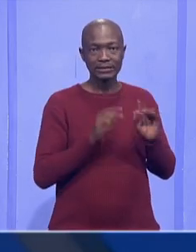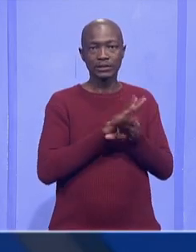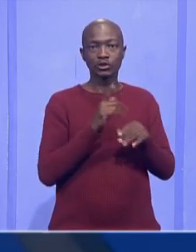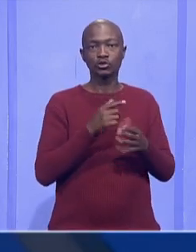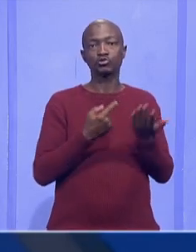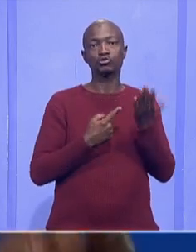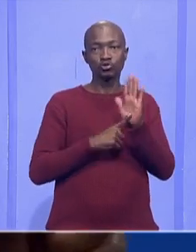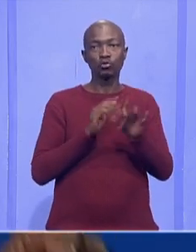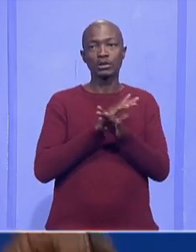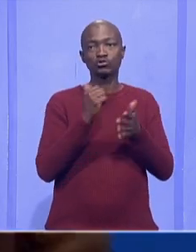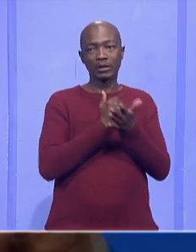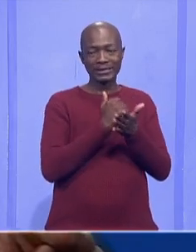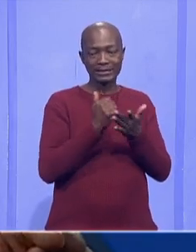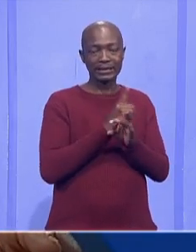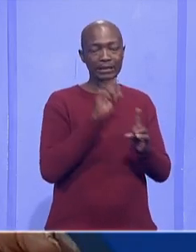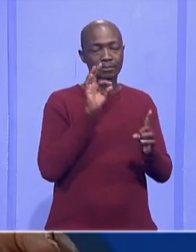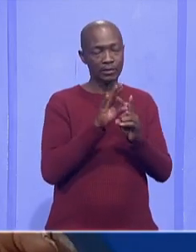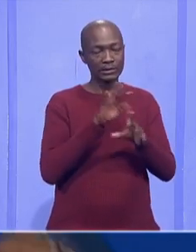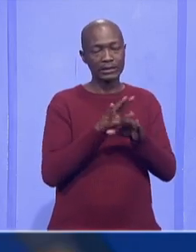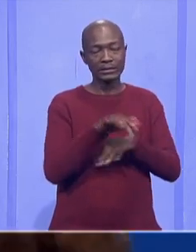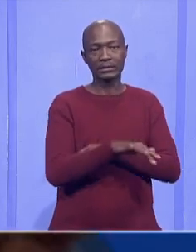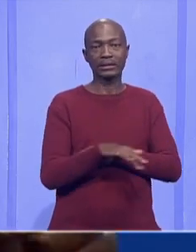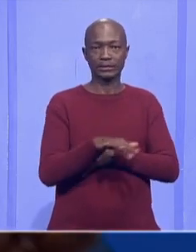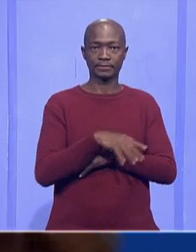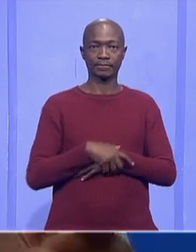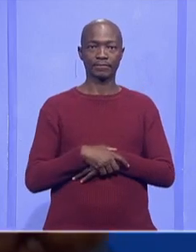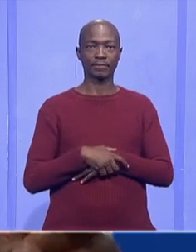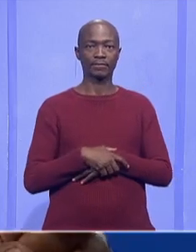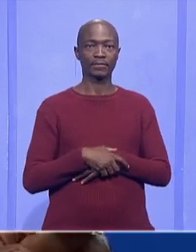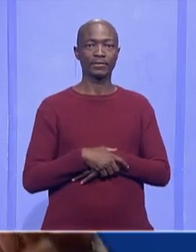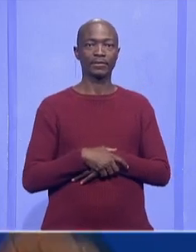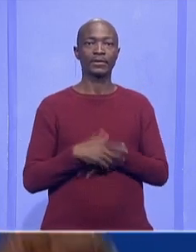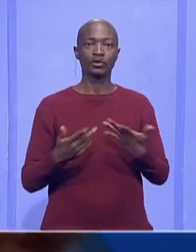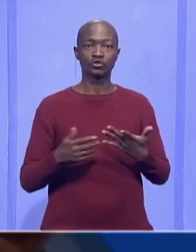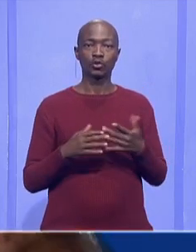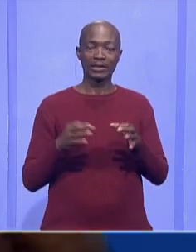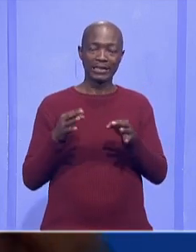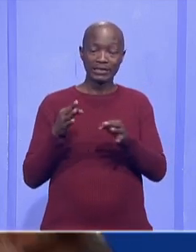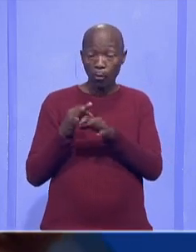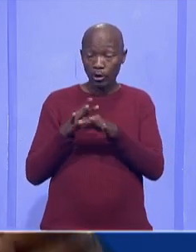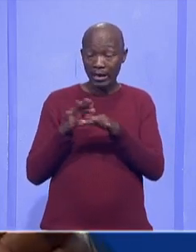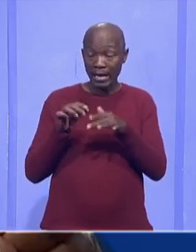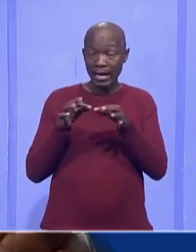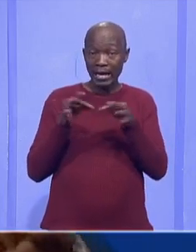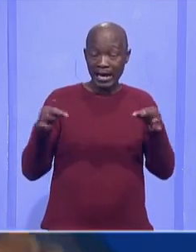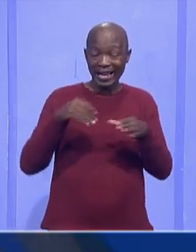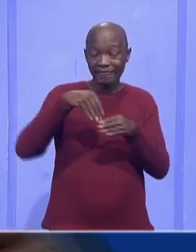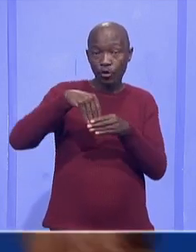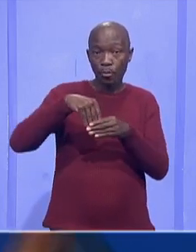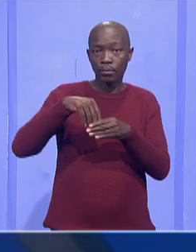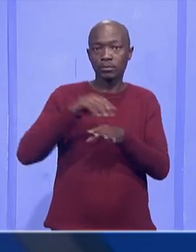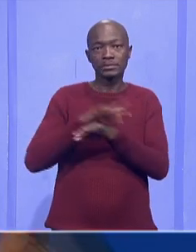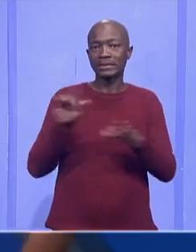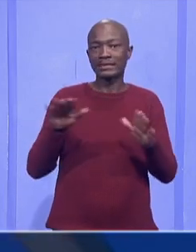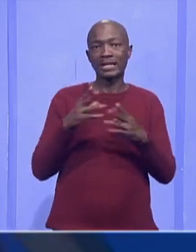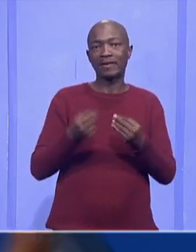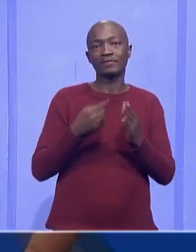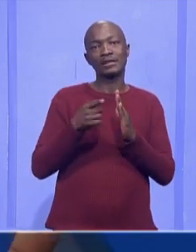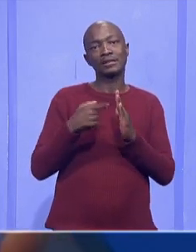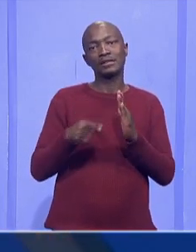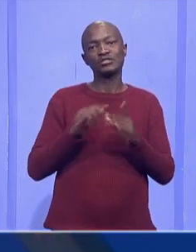voting station. From there, the security of ballot, it's on your small envelope, which does not have your details. So there is no breach